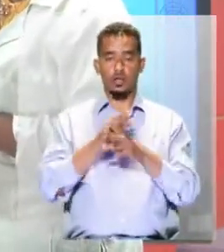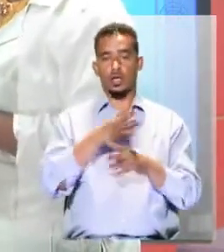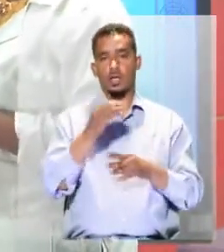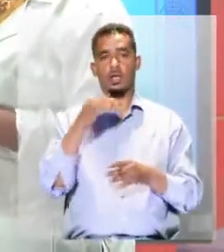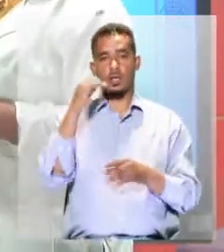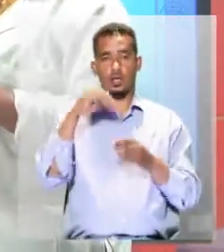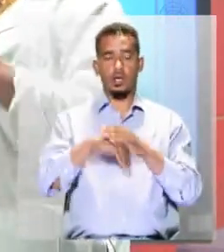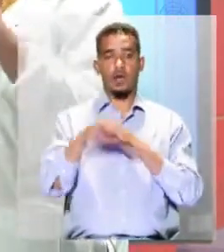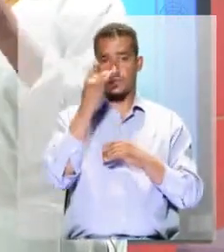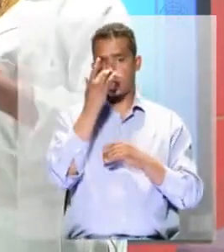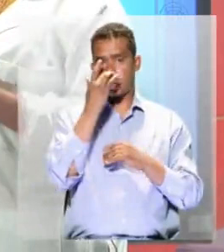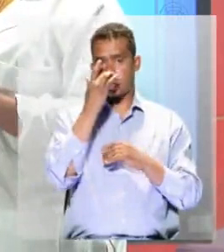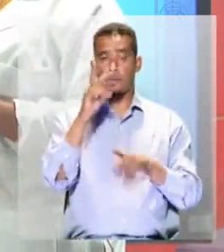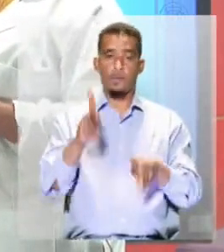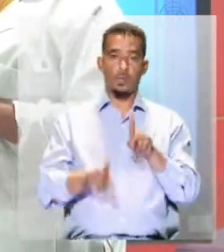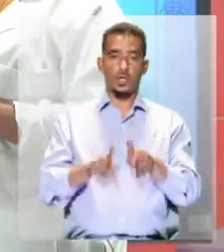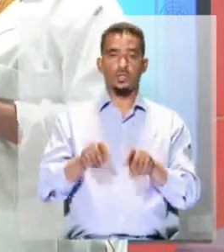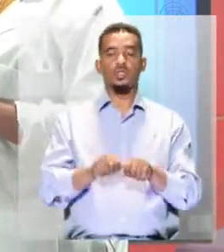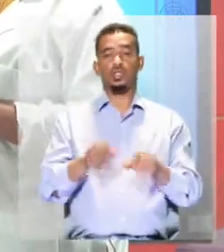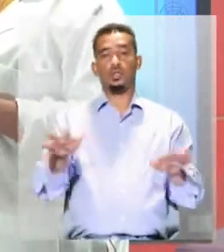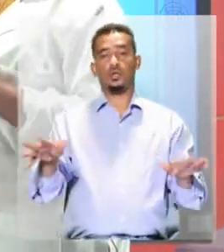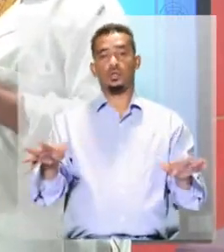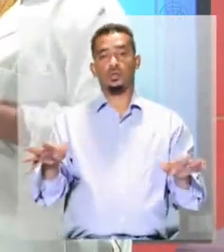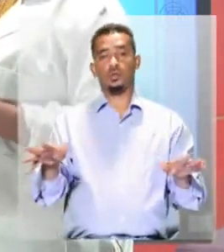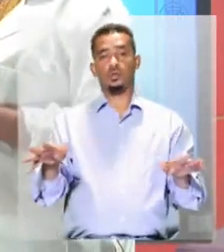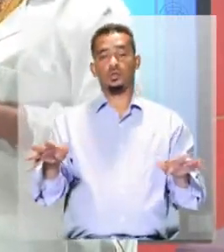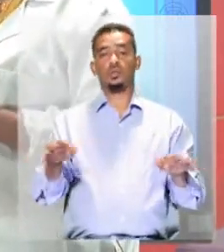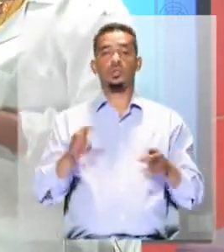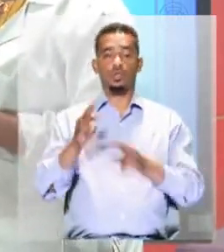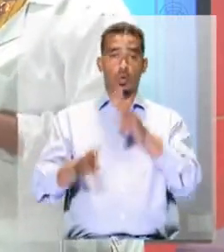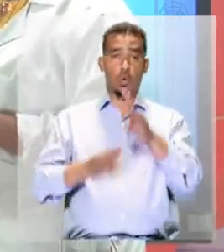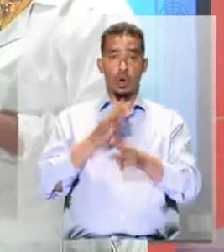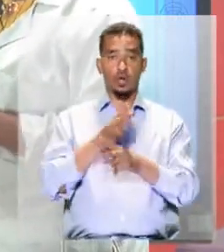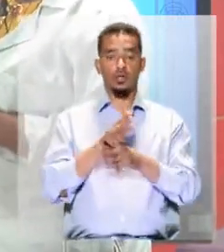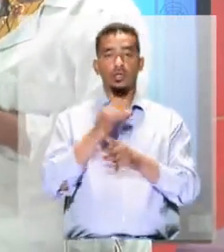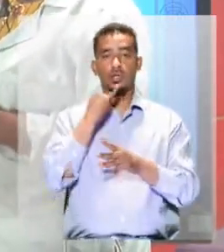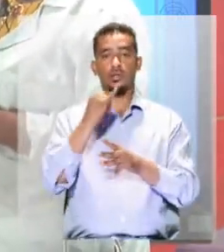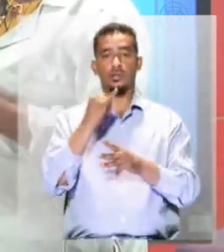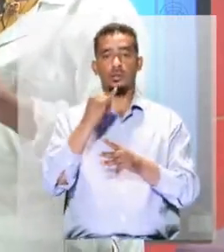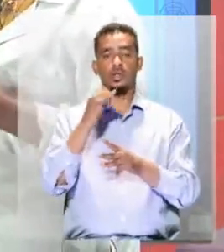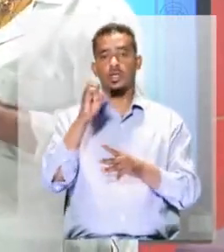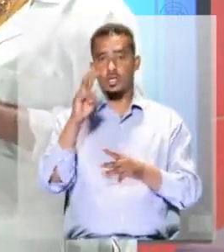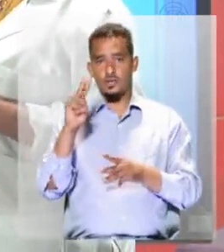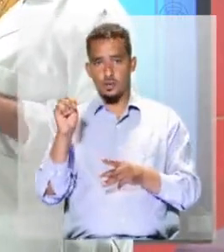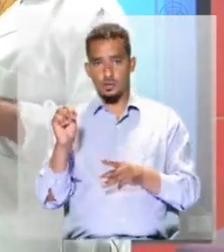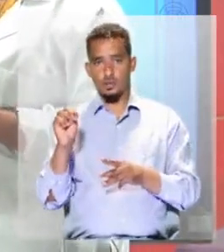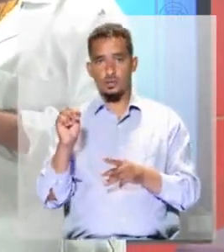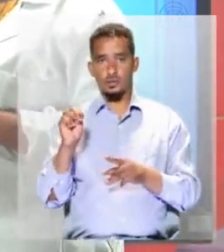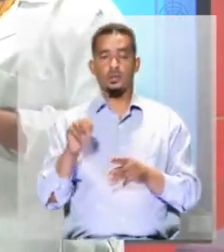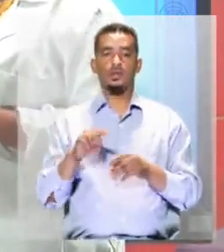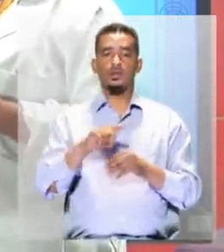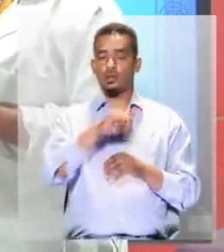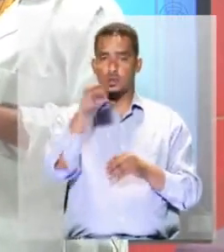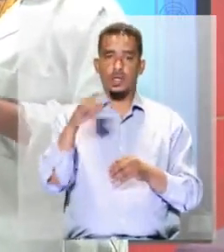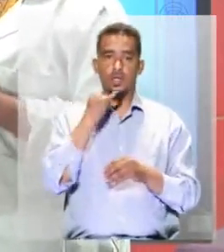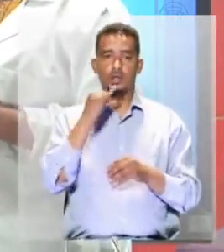Africa. Population distribution throughout the world is uneven. There is a